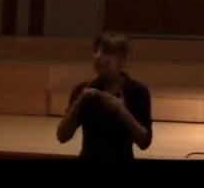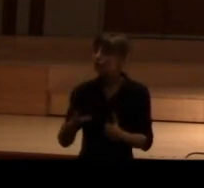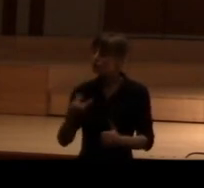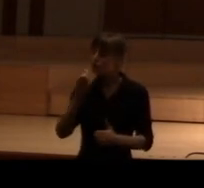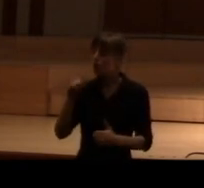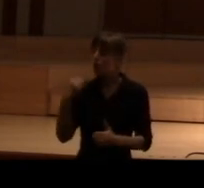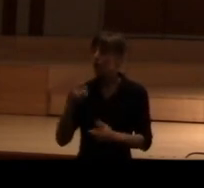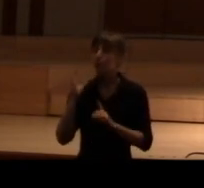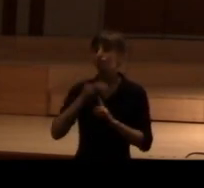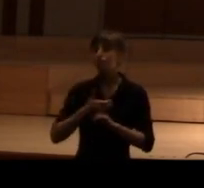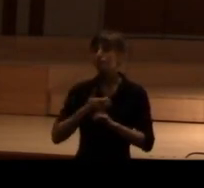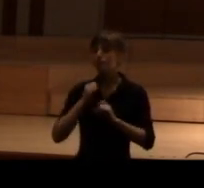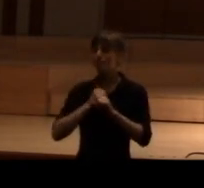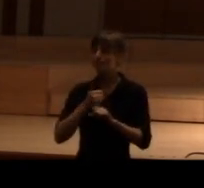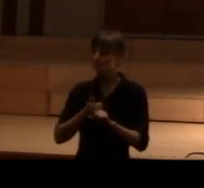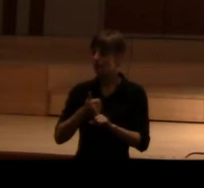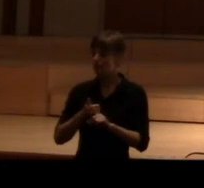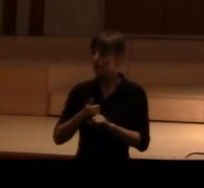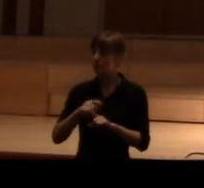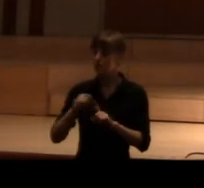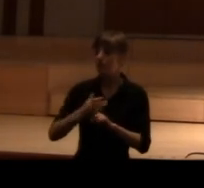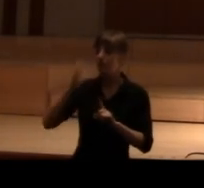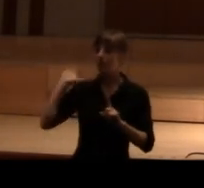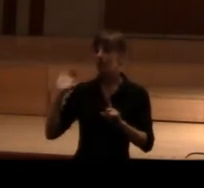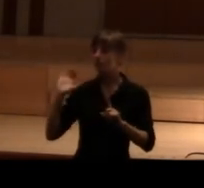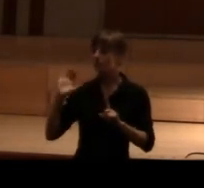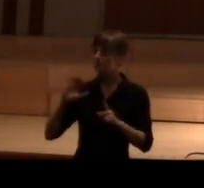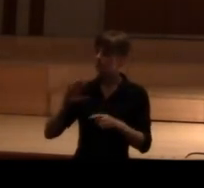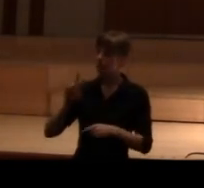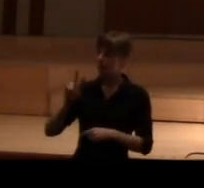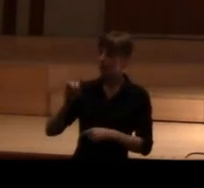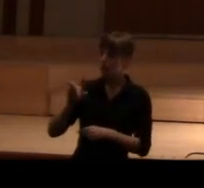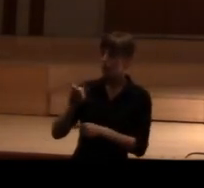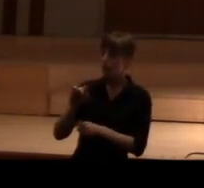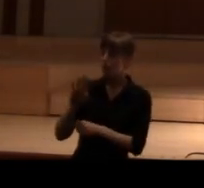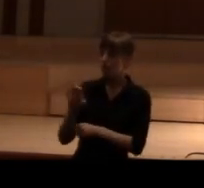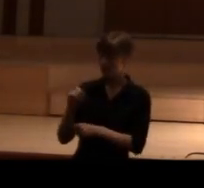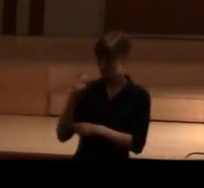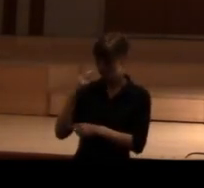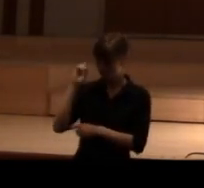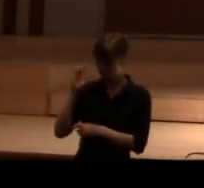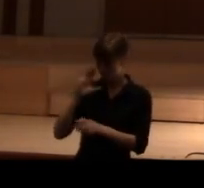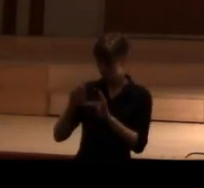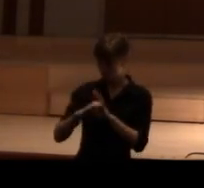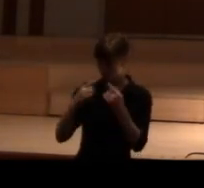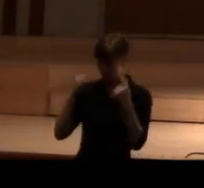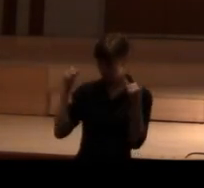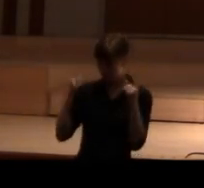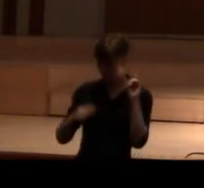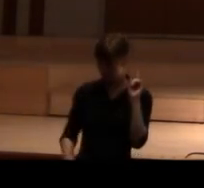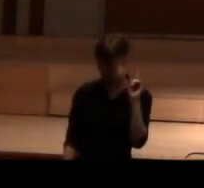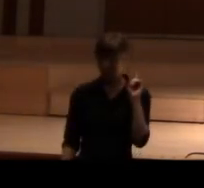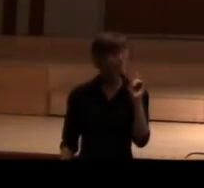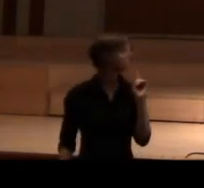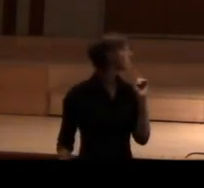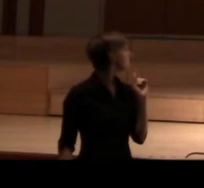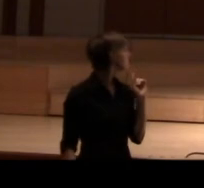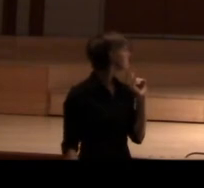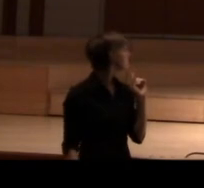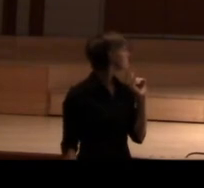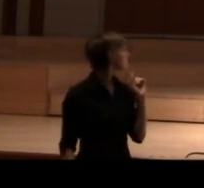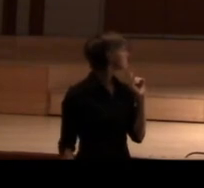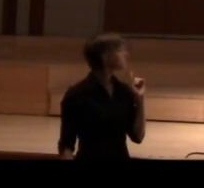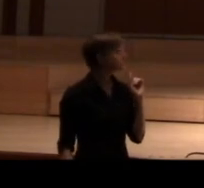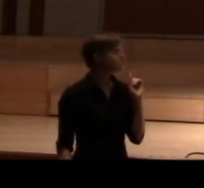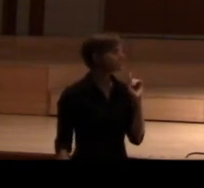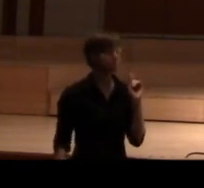stay in the palace while the fighting is going on. If any of you have seen this famous picture of Alexander the Great, and I'm sure he was behind being portrayed this way, but he's out